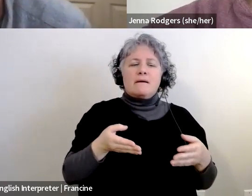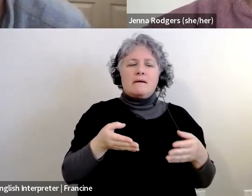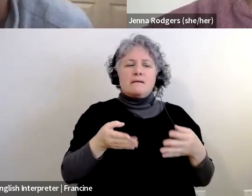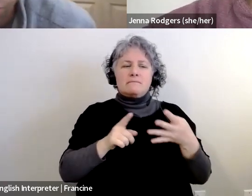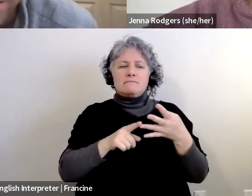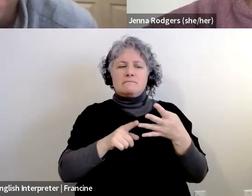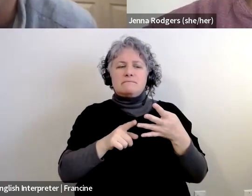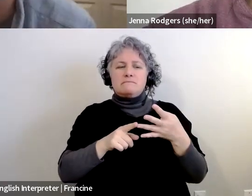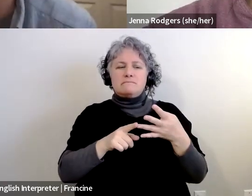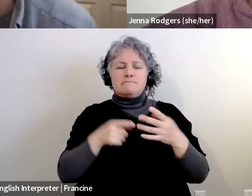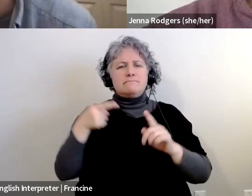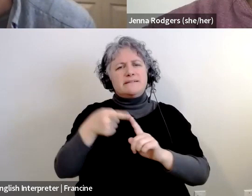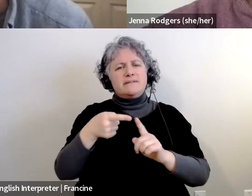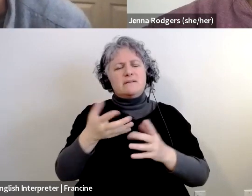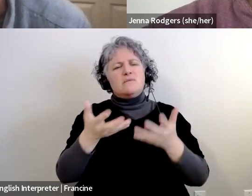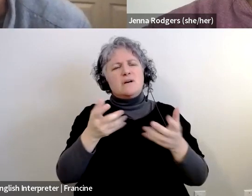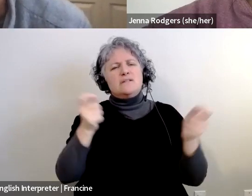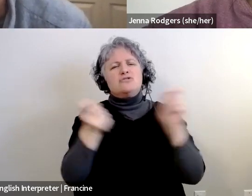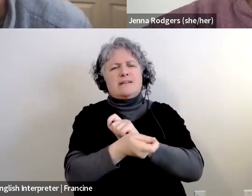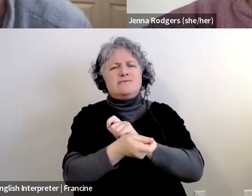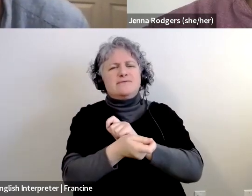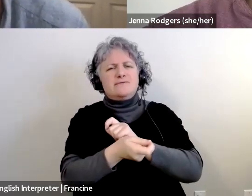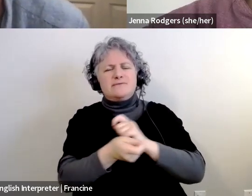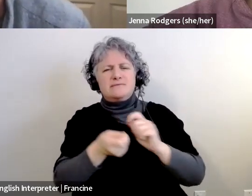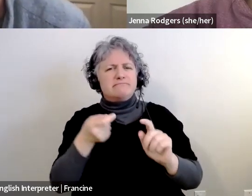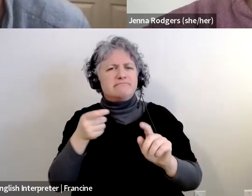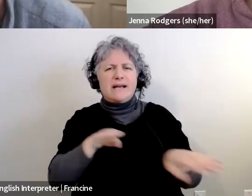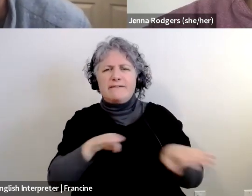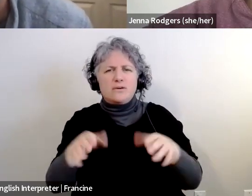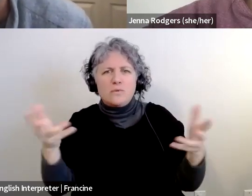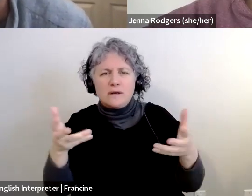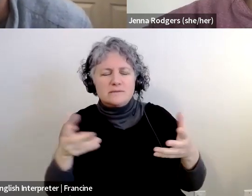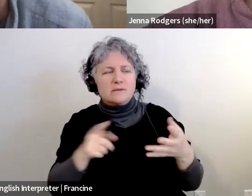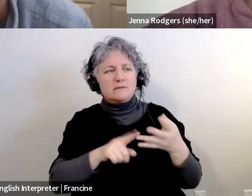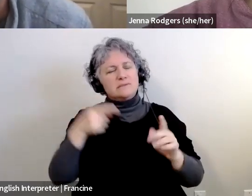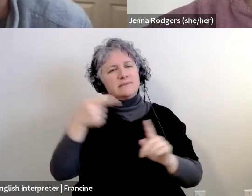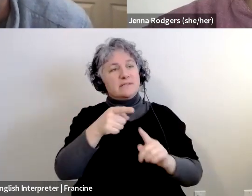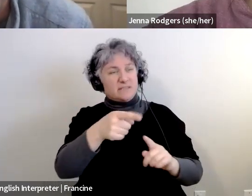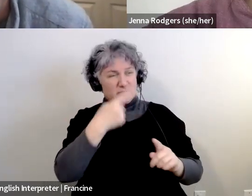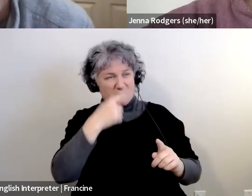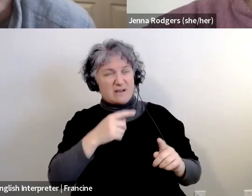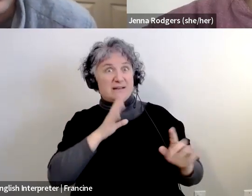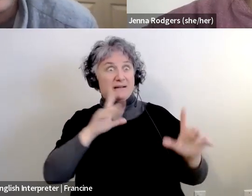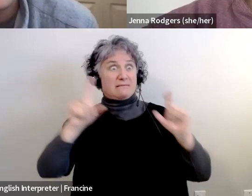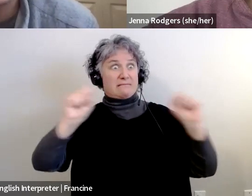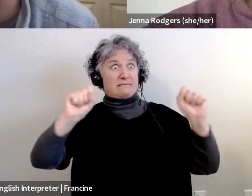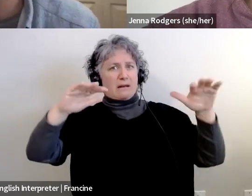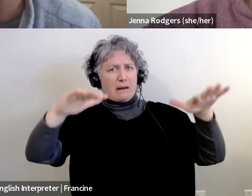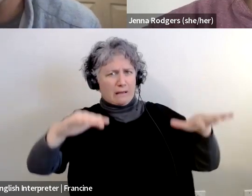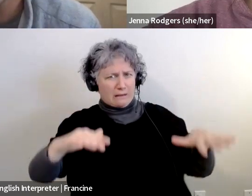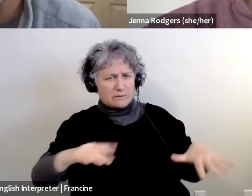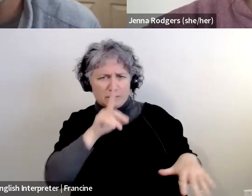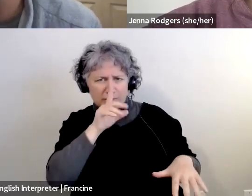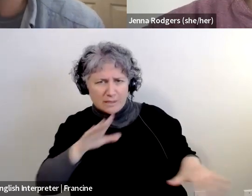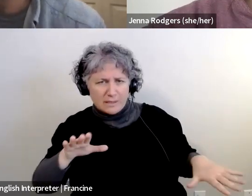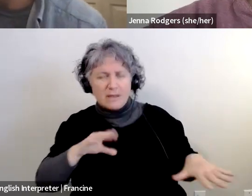lower the volume of your voice and please stop using that language? So very specific about that change that we want to happen.